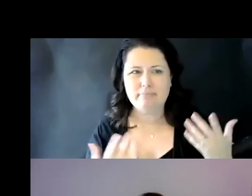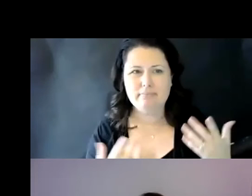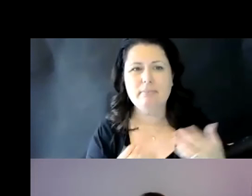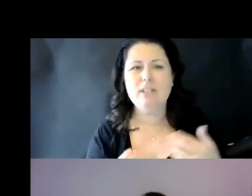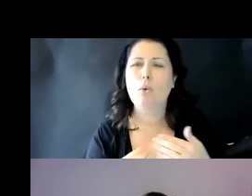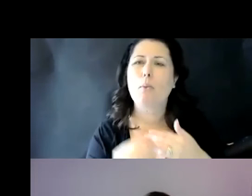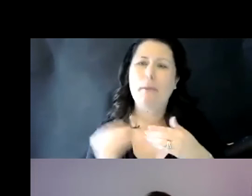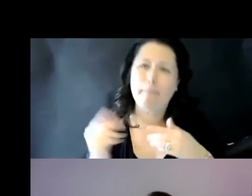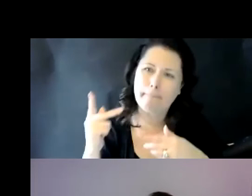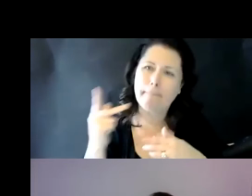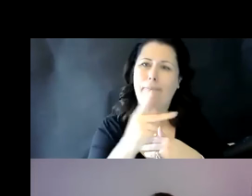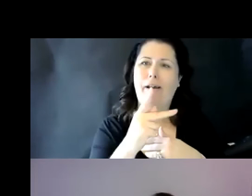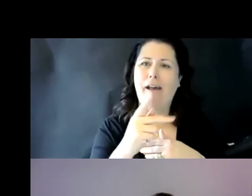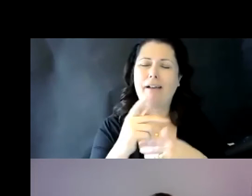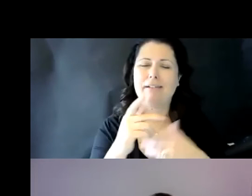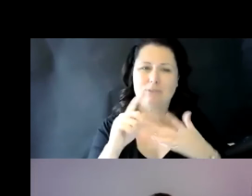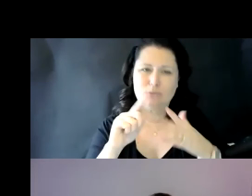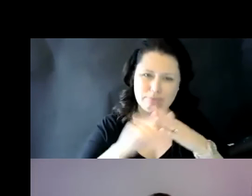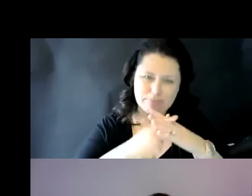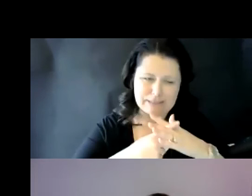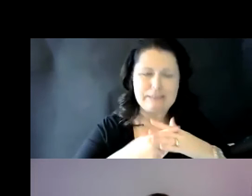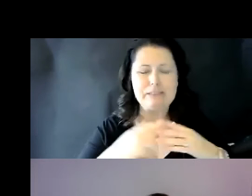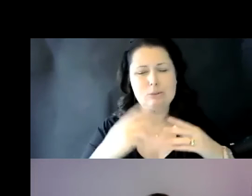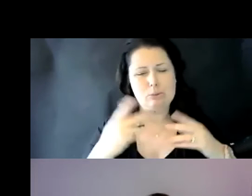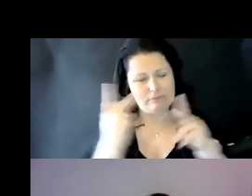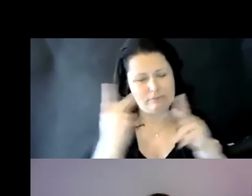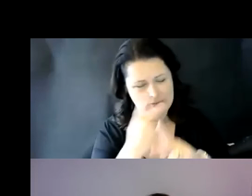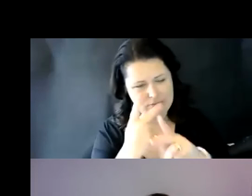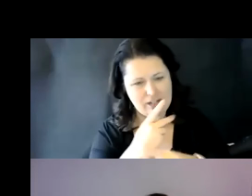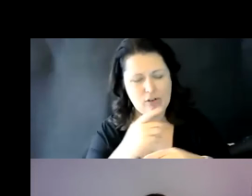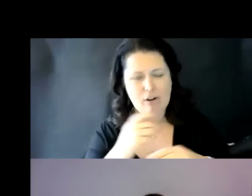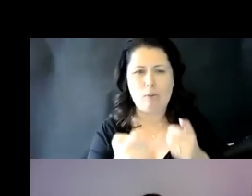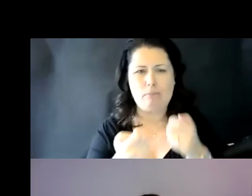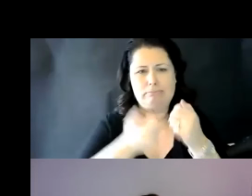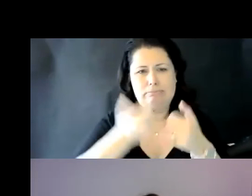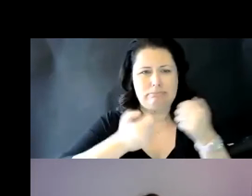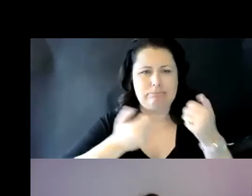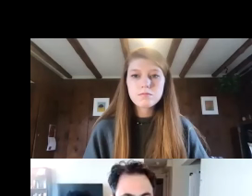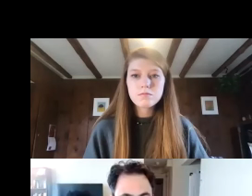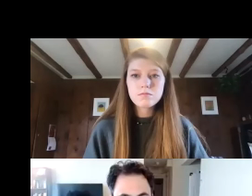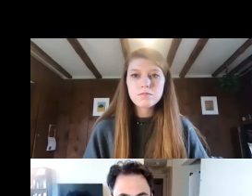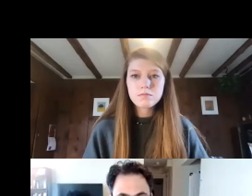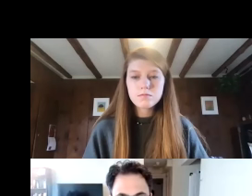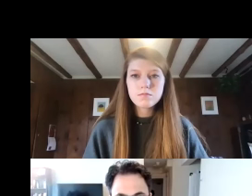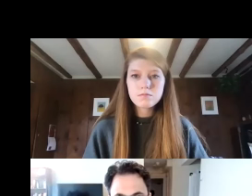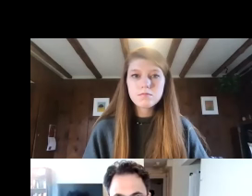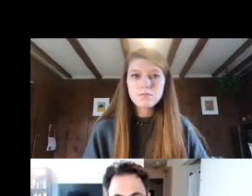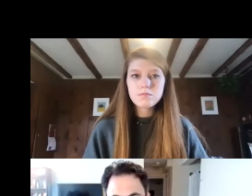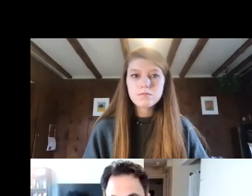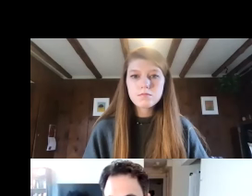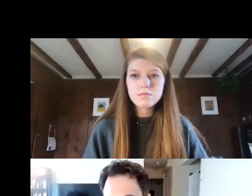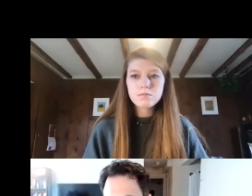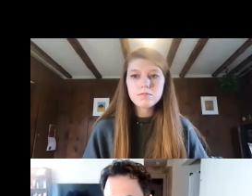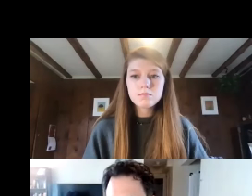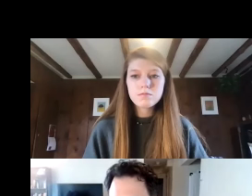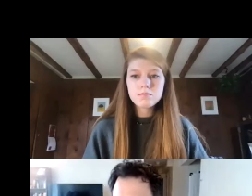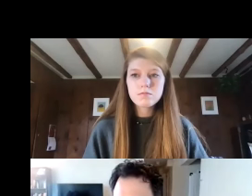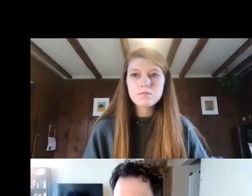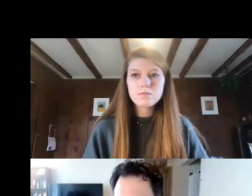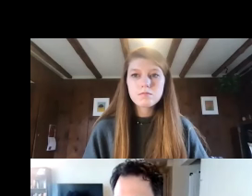the drawing board a little bit to work out how we could actually delete some, amend the wording on some, merge some